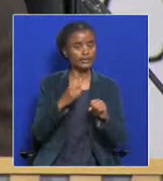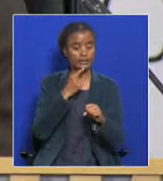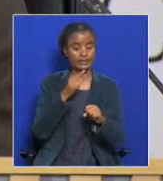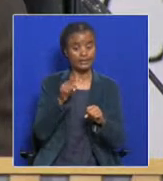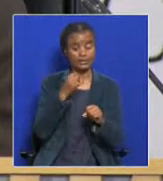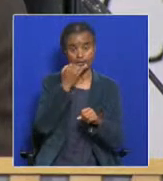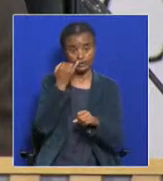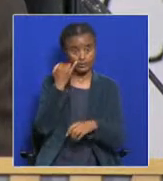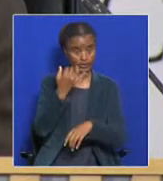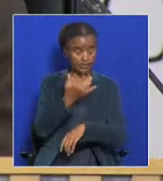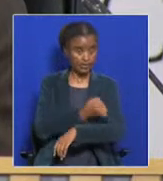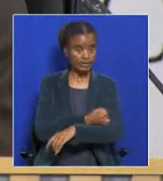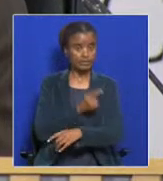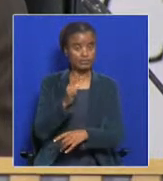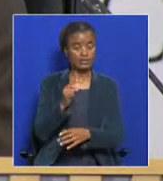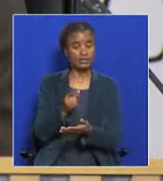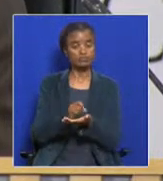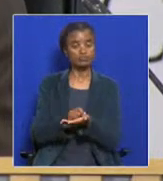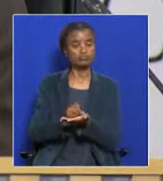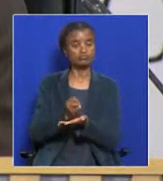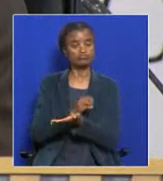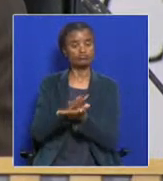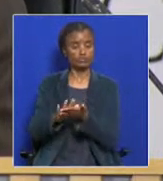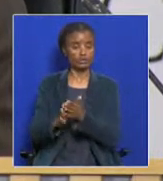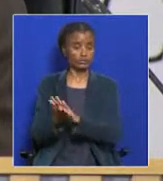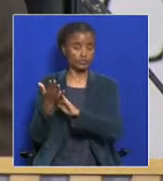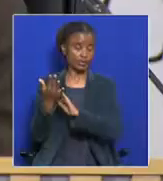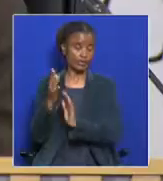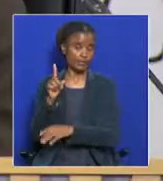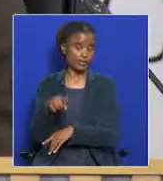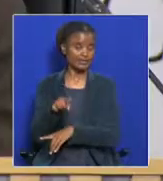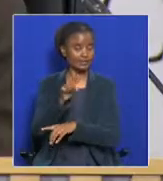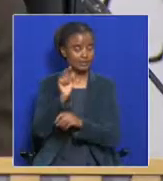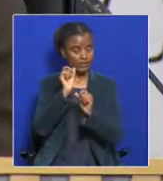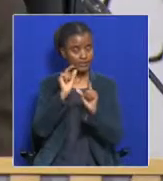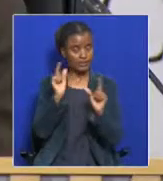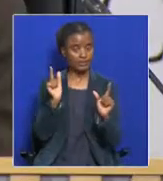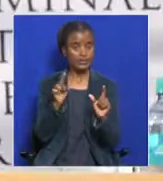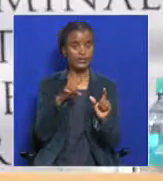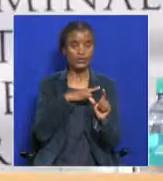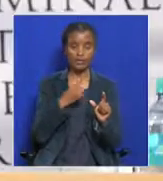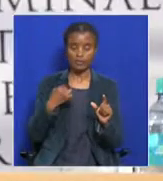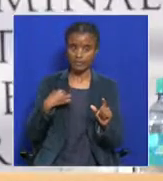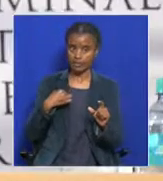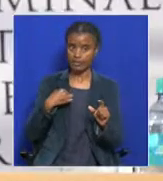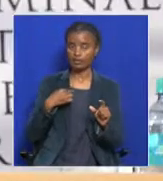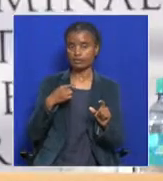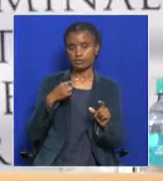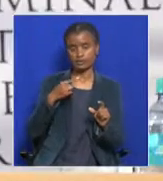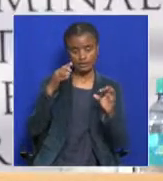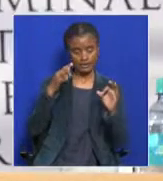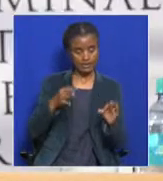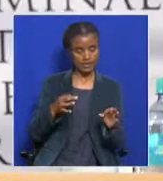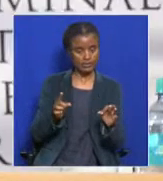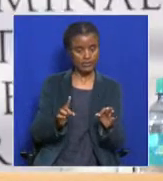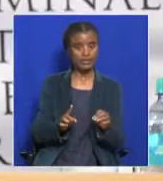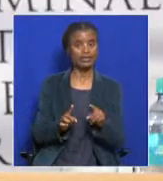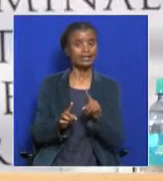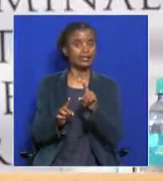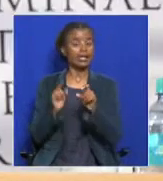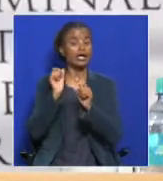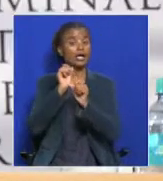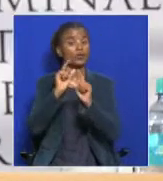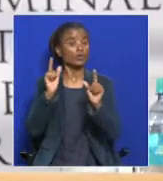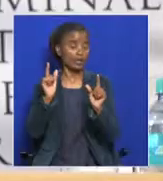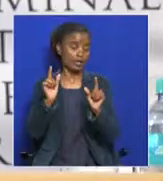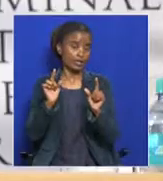was fully aware of that. He was aware of my stance on those drugs. No. Now what he needs to be aware of is that Amazimtoti,